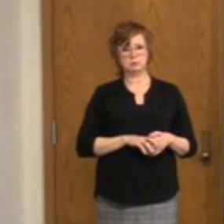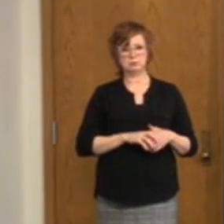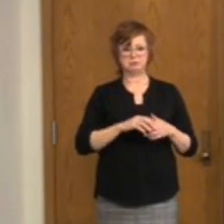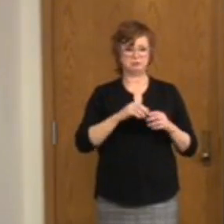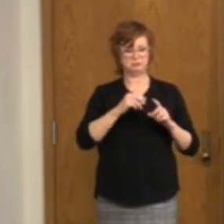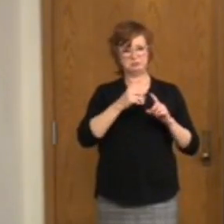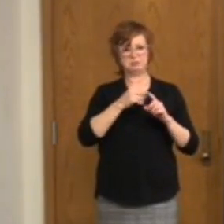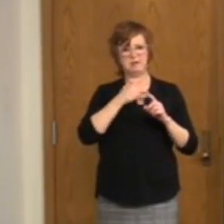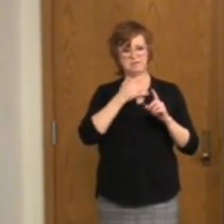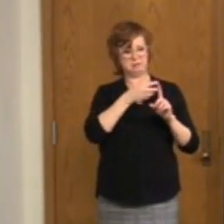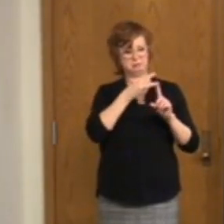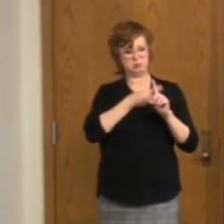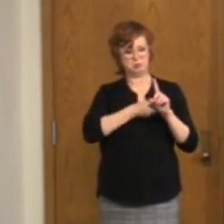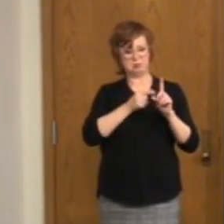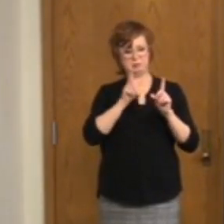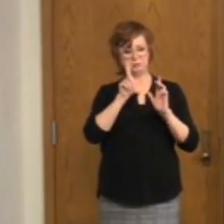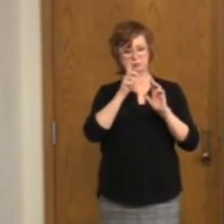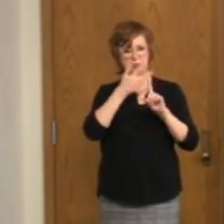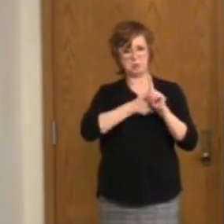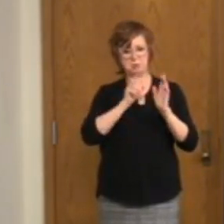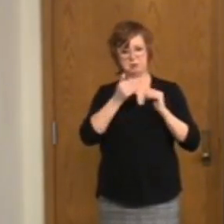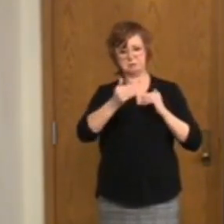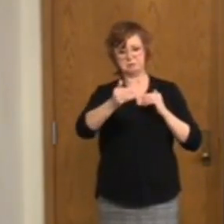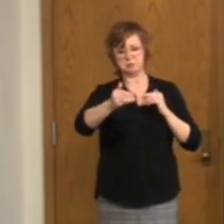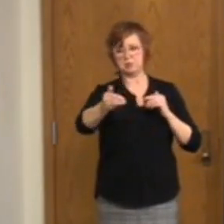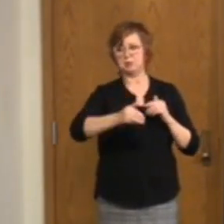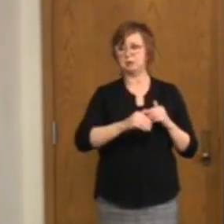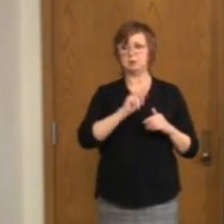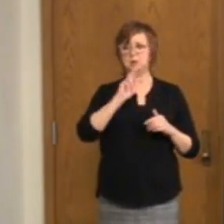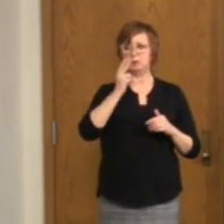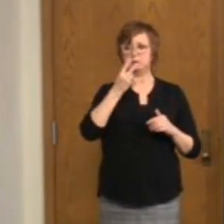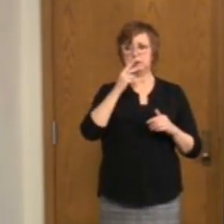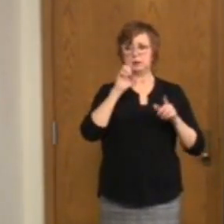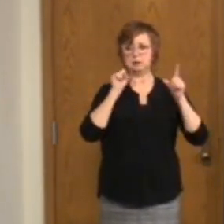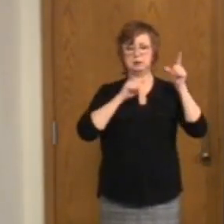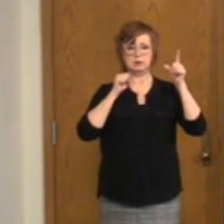months. Follow-up, Laura? Yes, please.